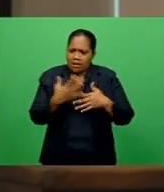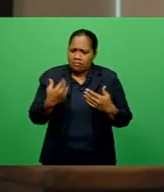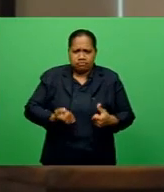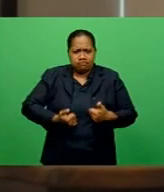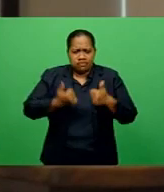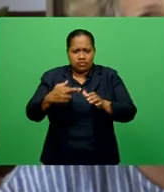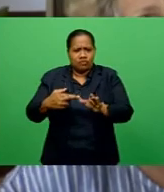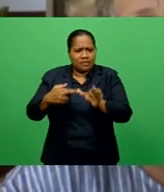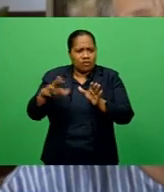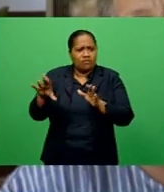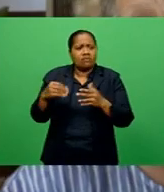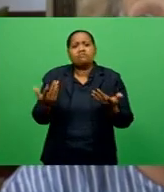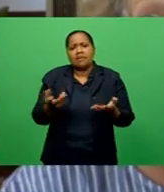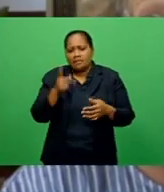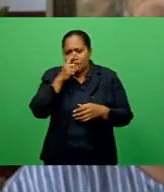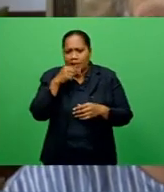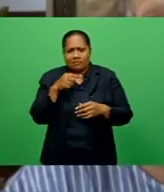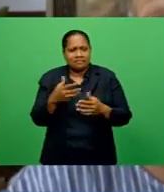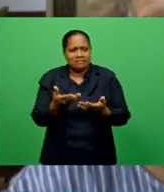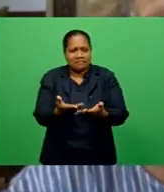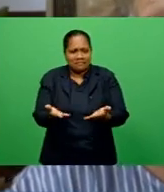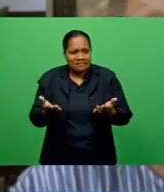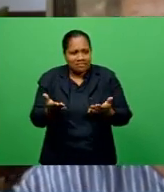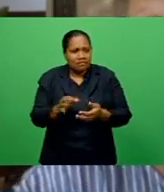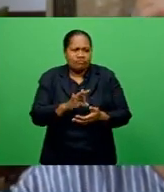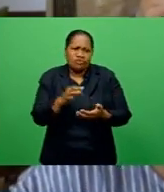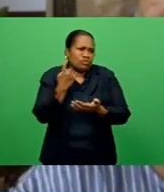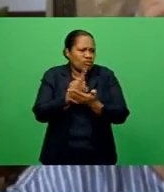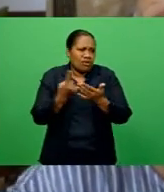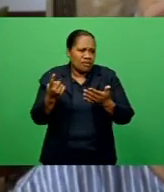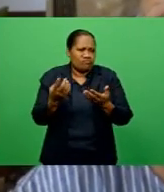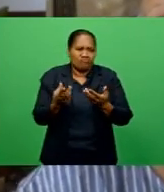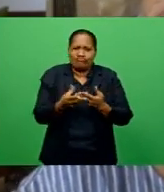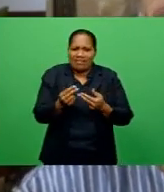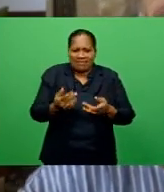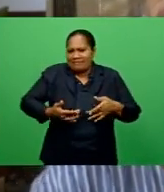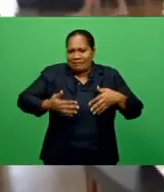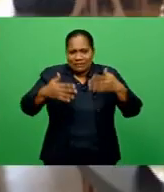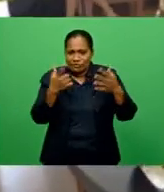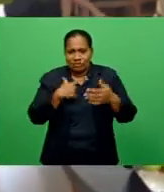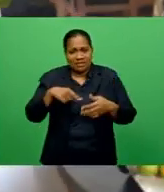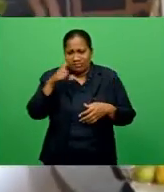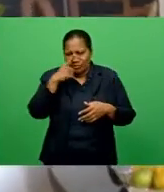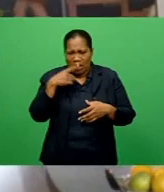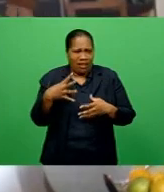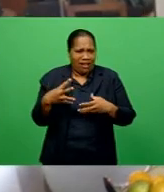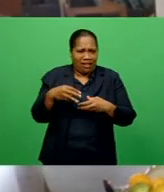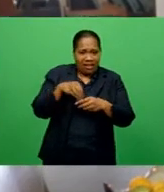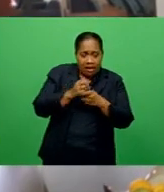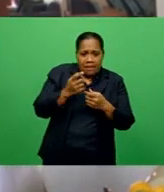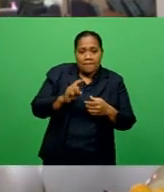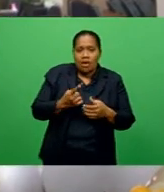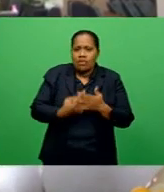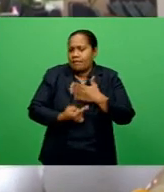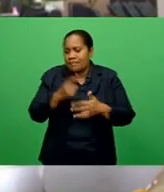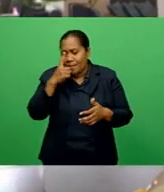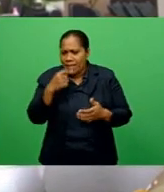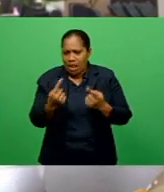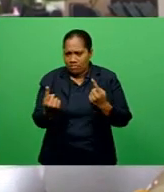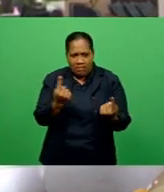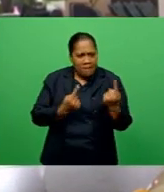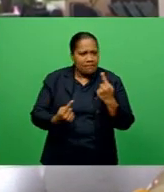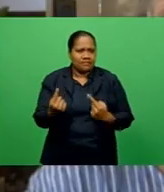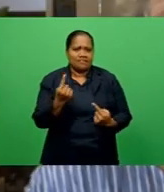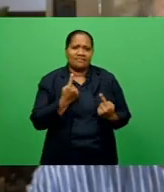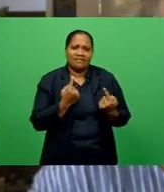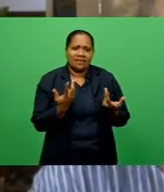public. And not only, with the numbers, because we've had an incredible amount of people through, but the fact that people have been coming back.